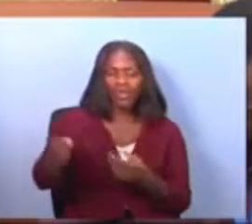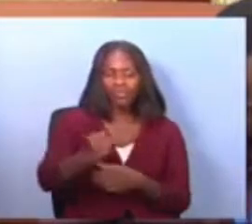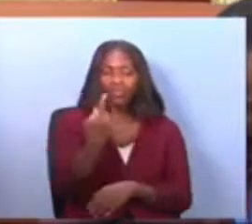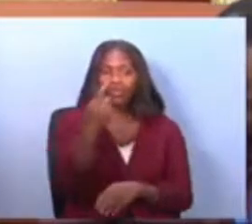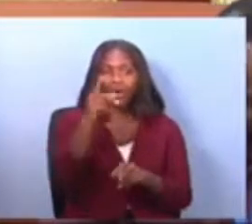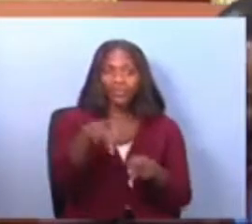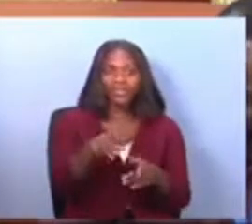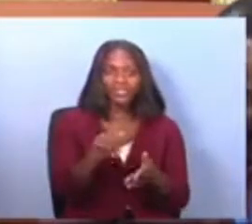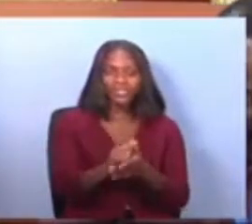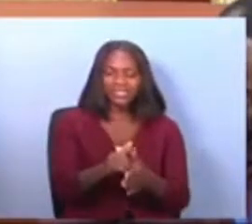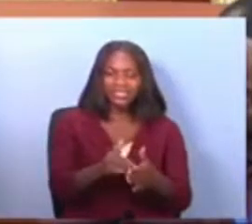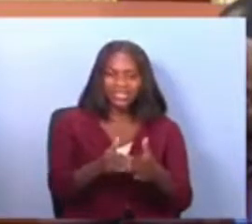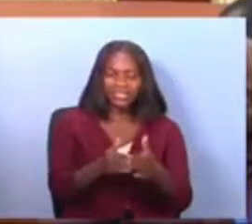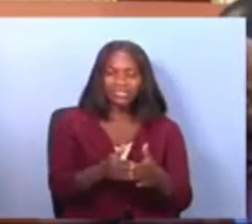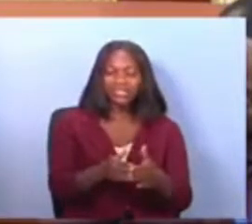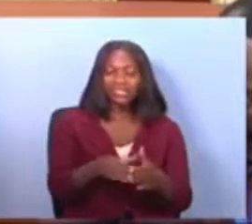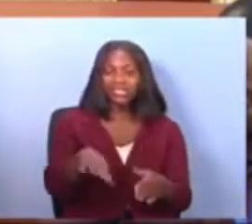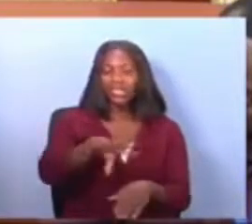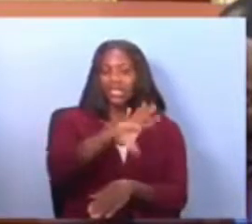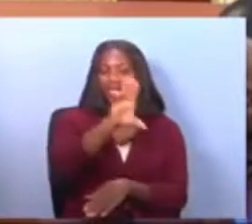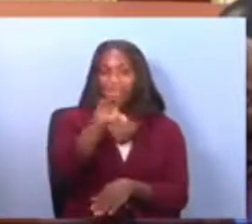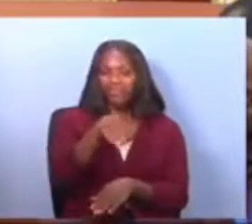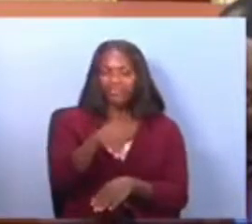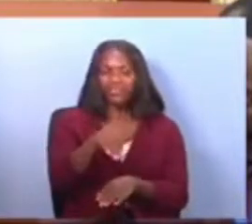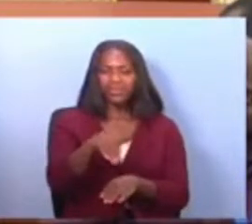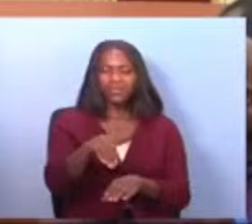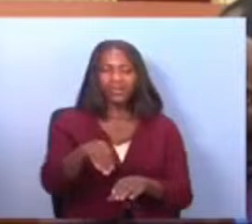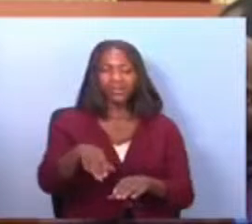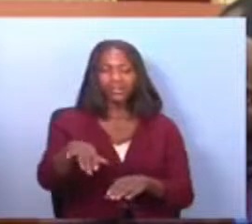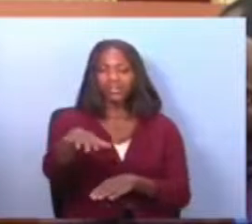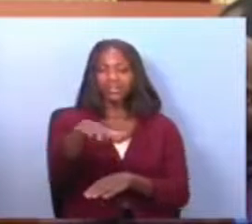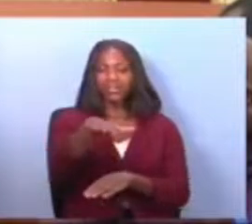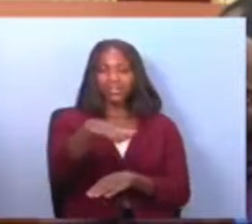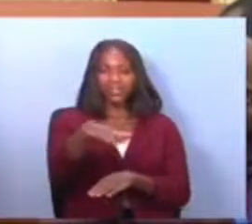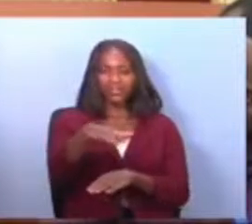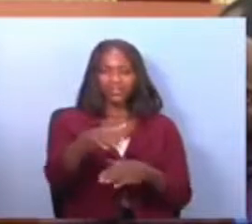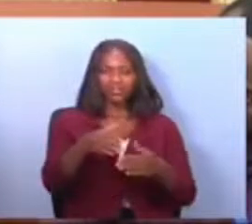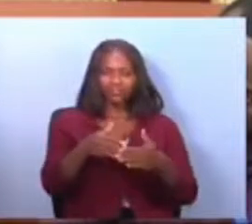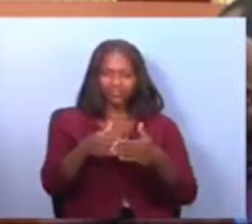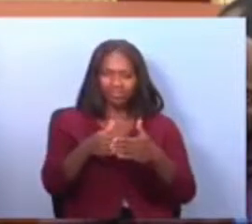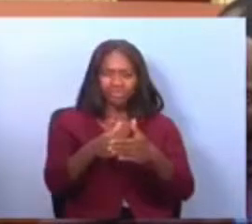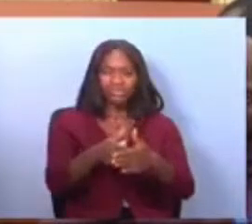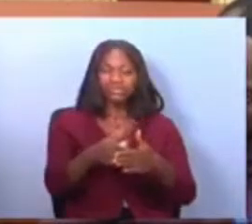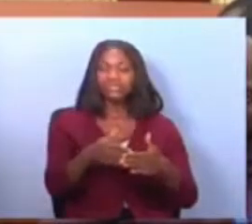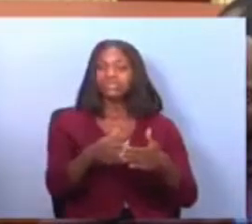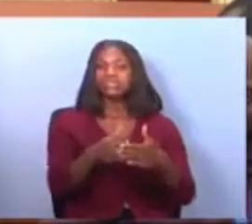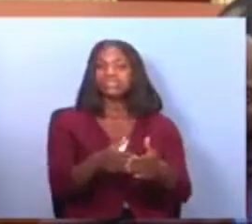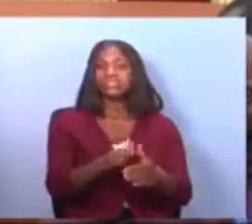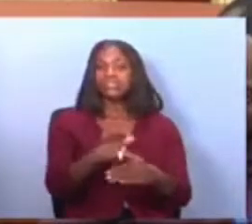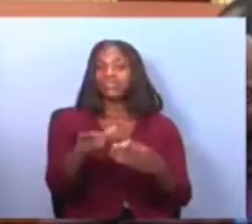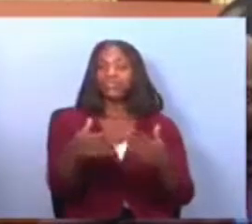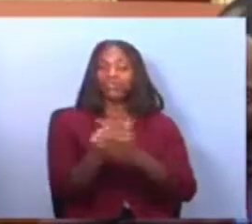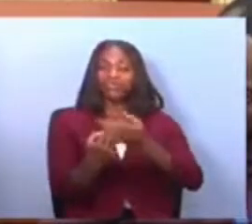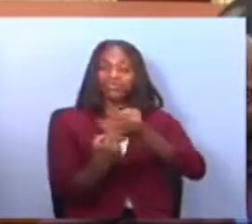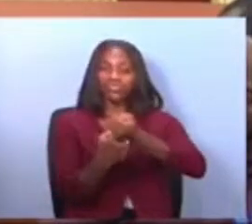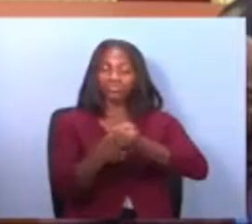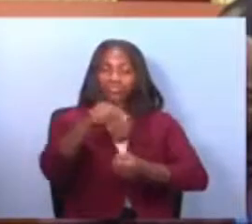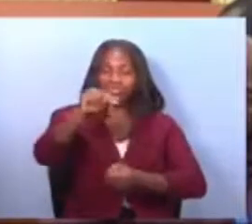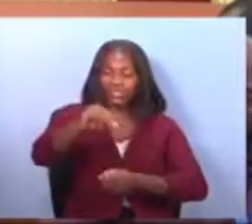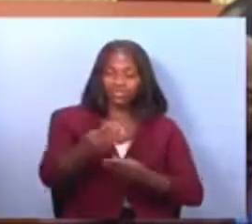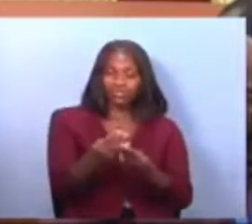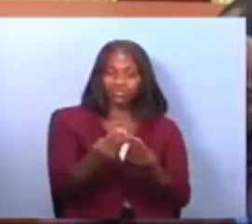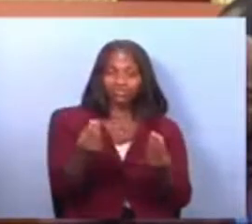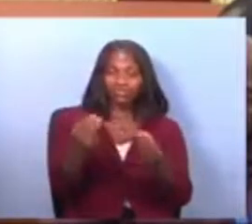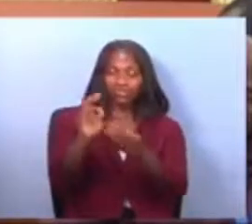African sub-region to continue to marshal all the support needed to address the climate